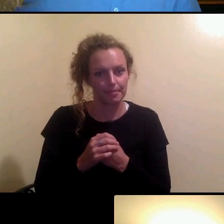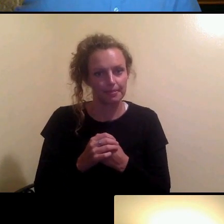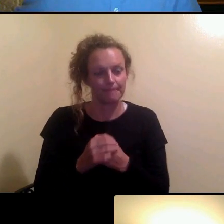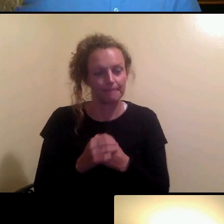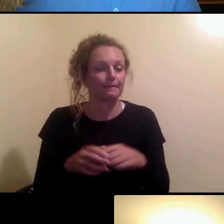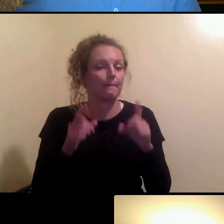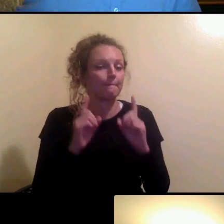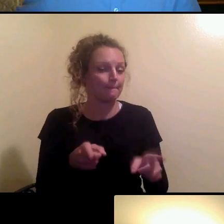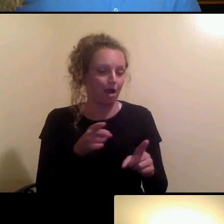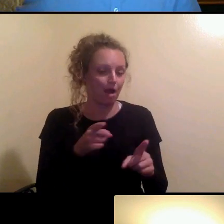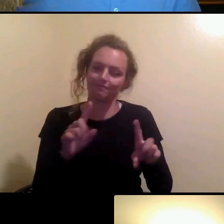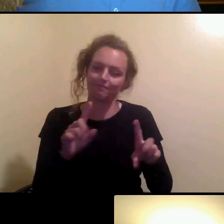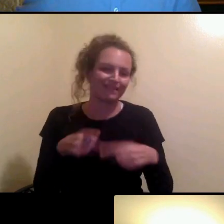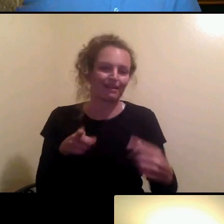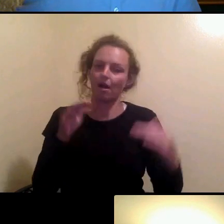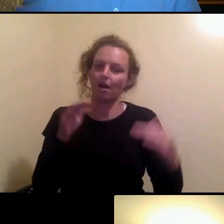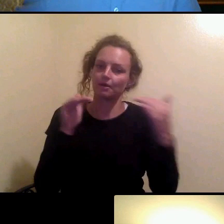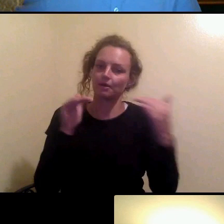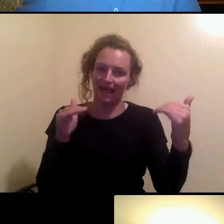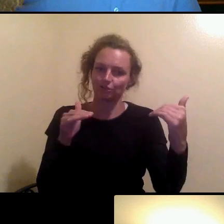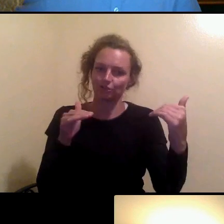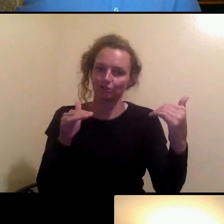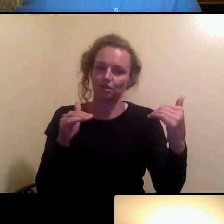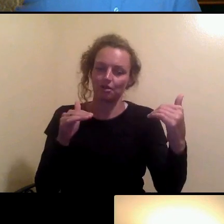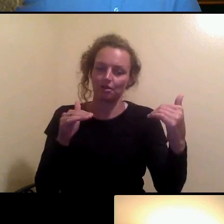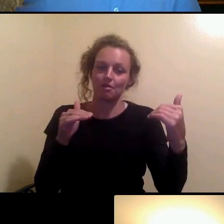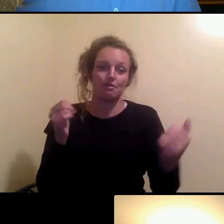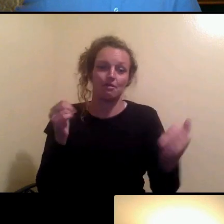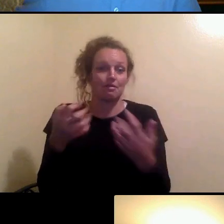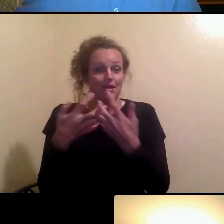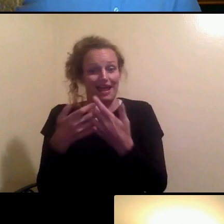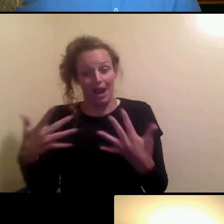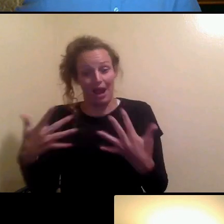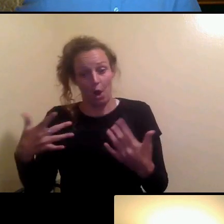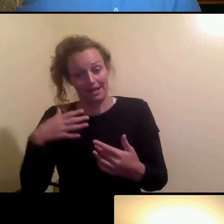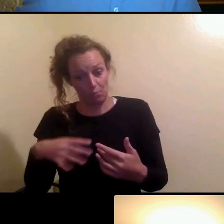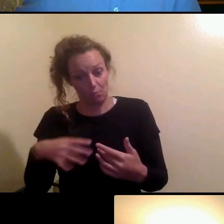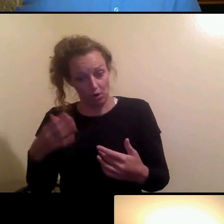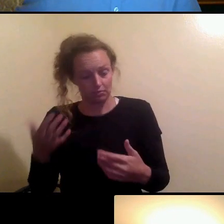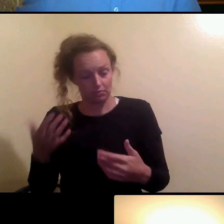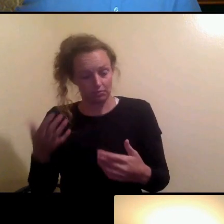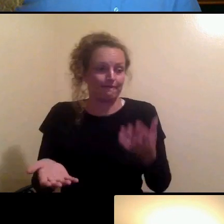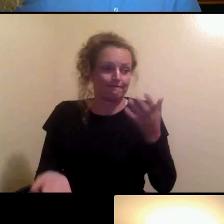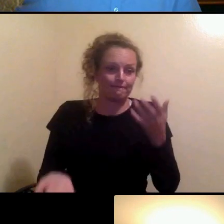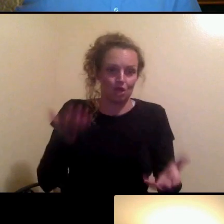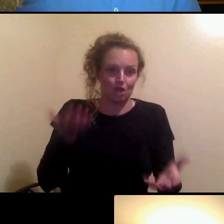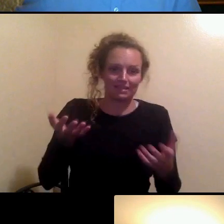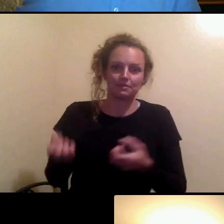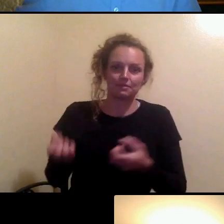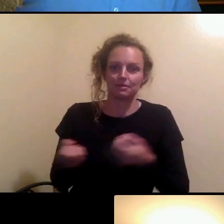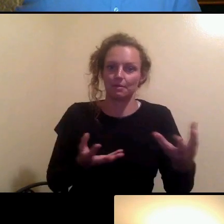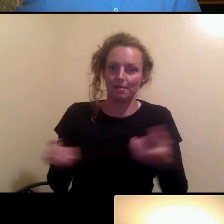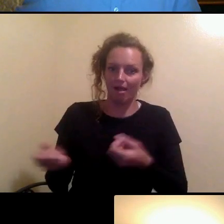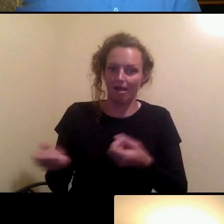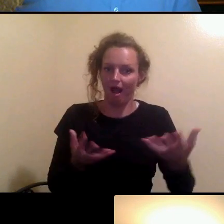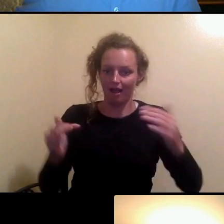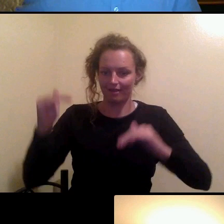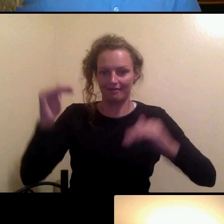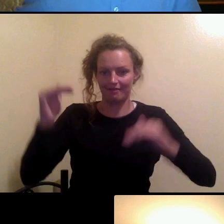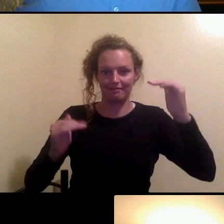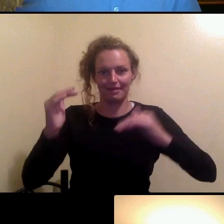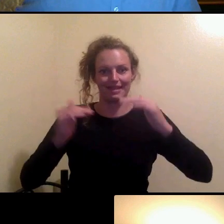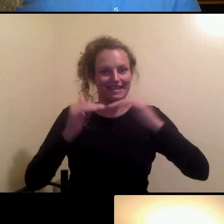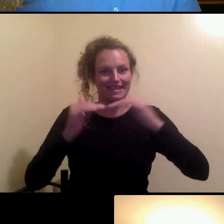is because nobody invested in creating local businesses that can meet those needs. So